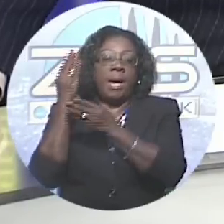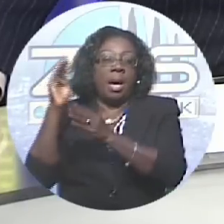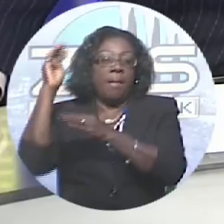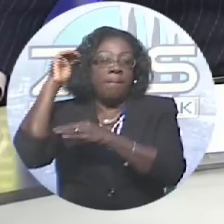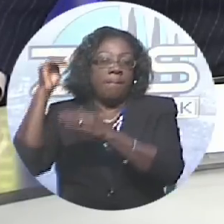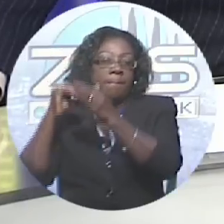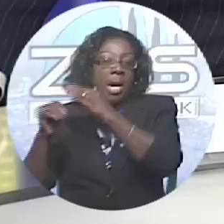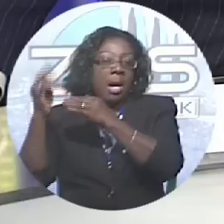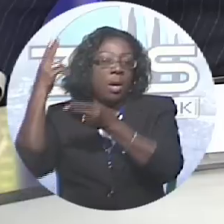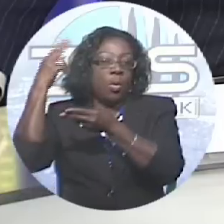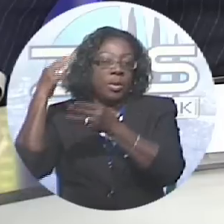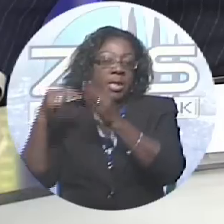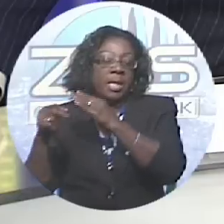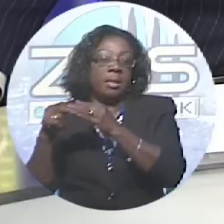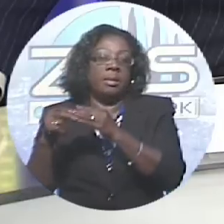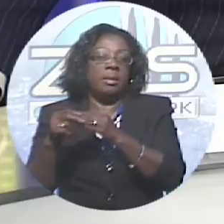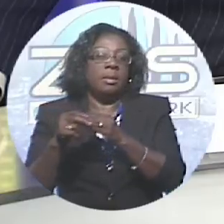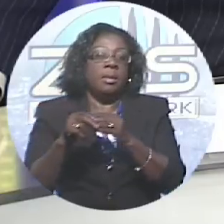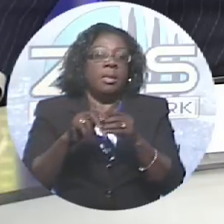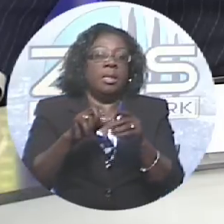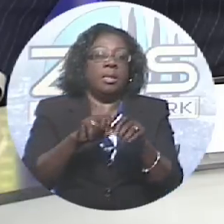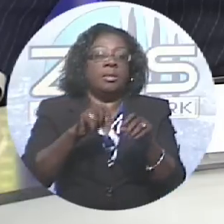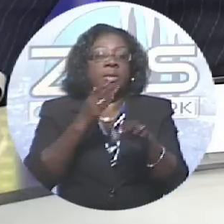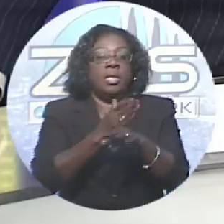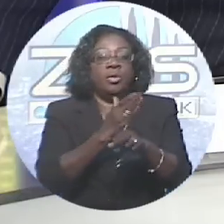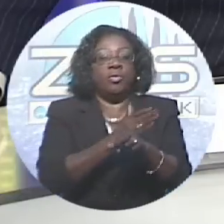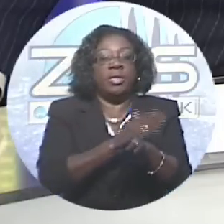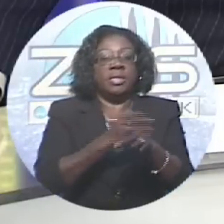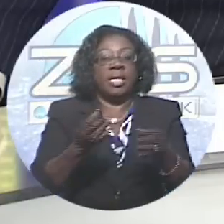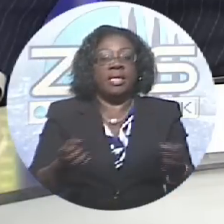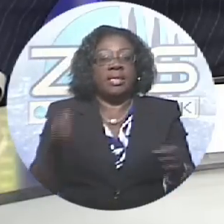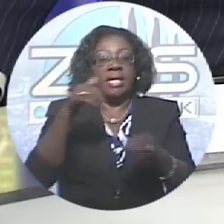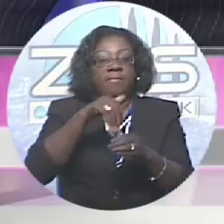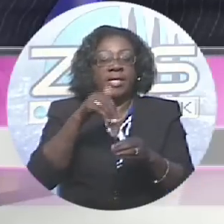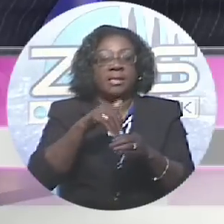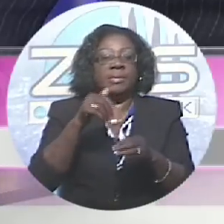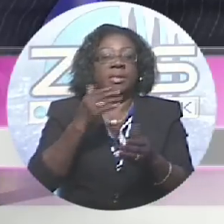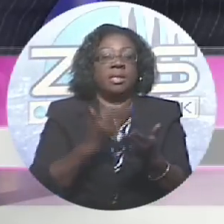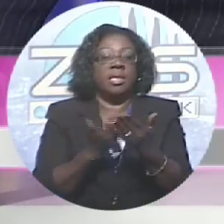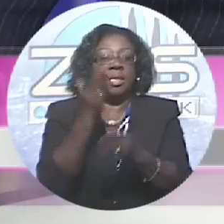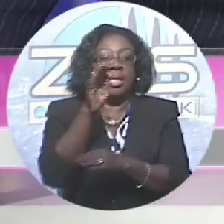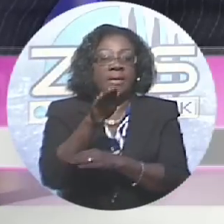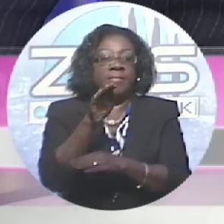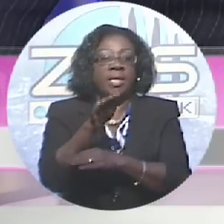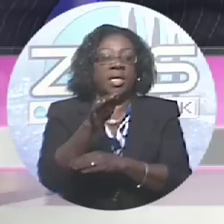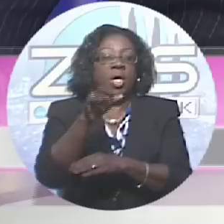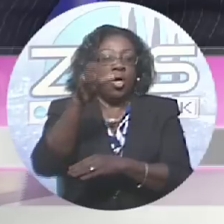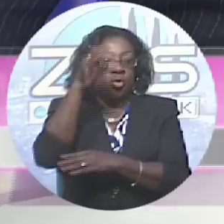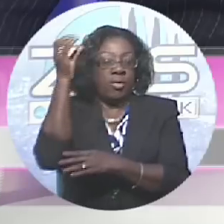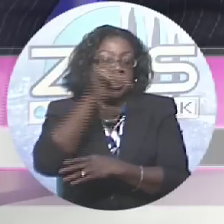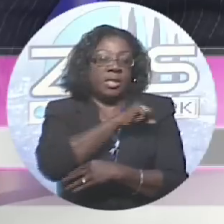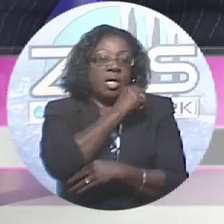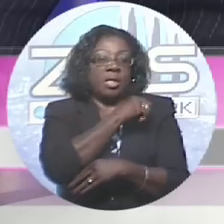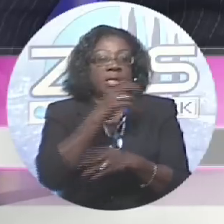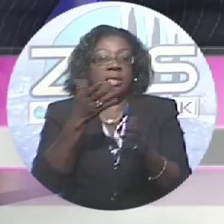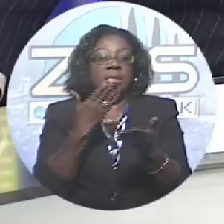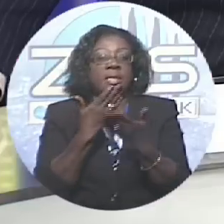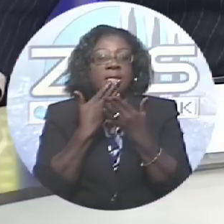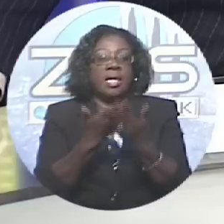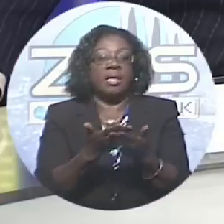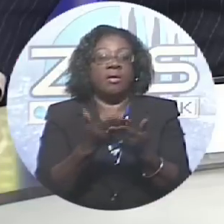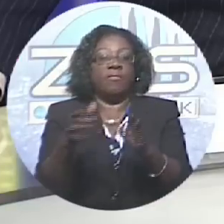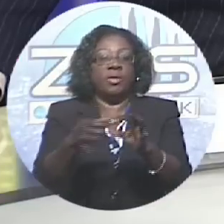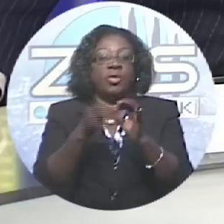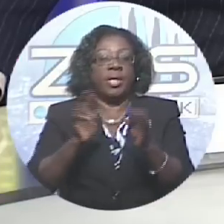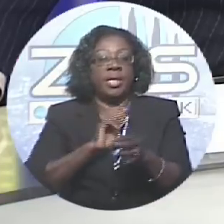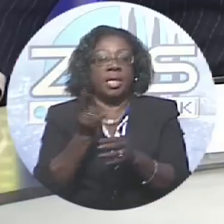hotel brands at Baha announces plans to increase its investment. Good evening, everyone. I'm Charisma Robinson. And I'm Chris Saunders. Thank you so much for joining us. Now, coming off of